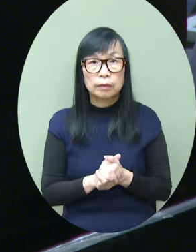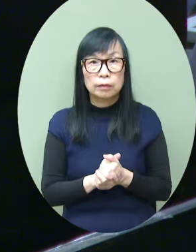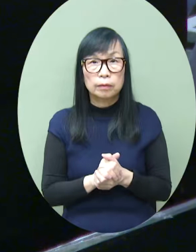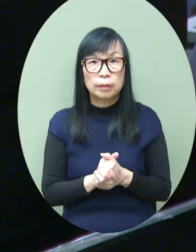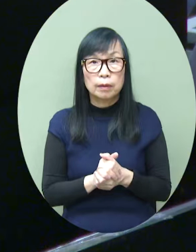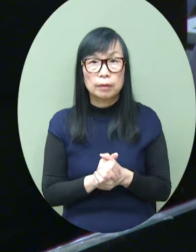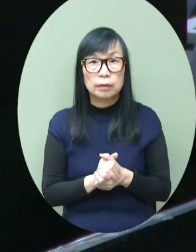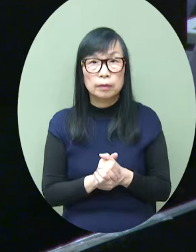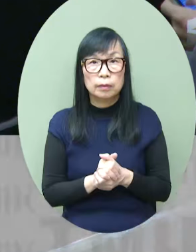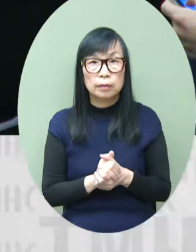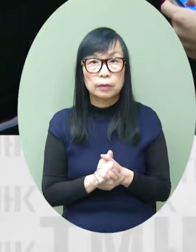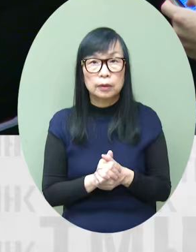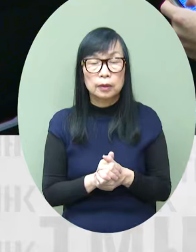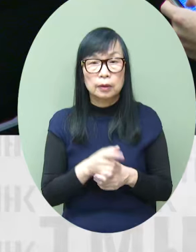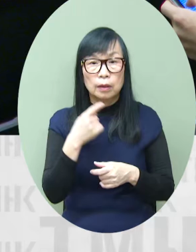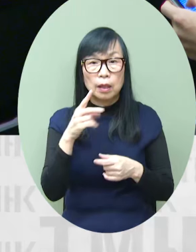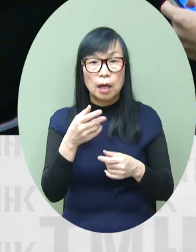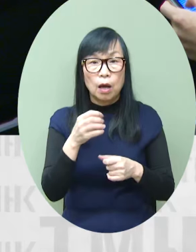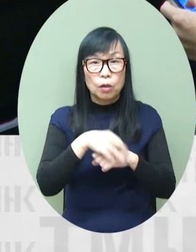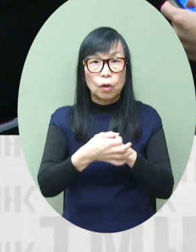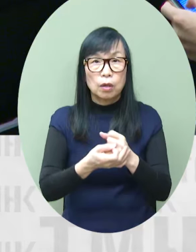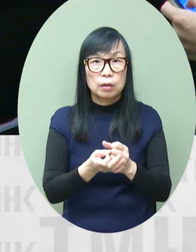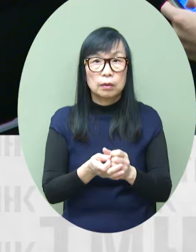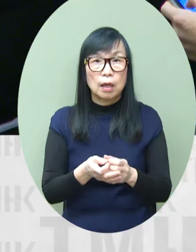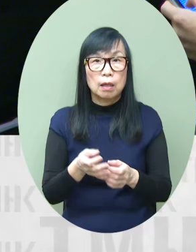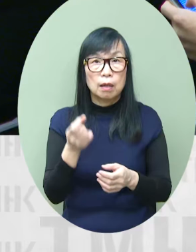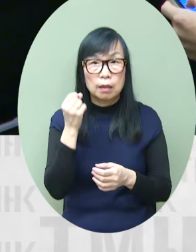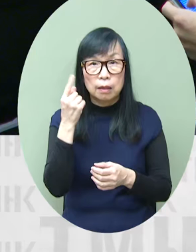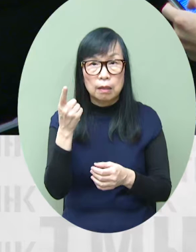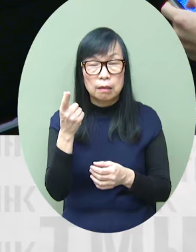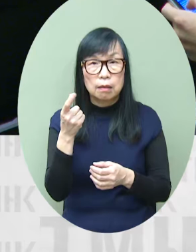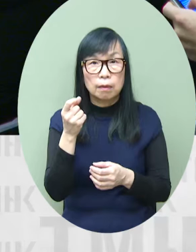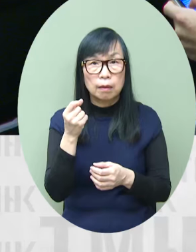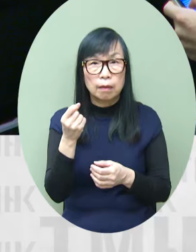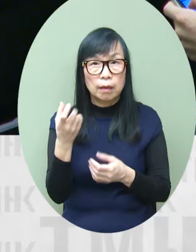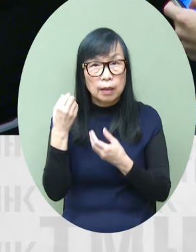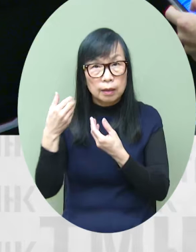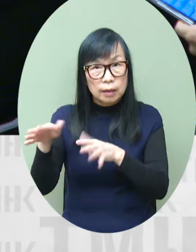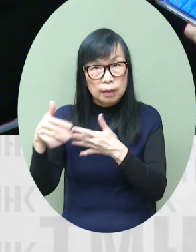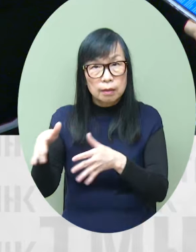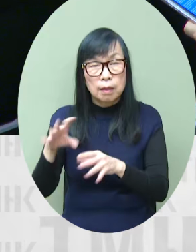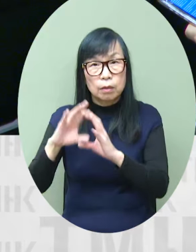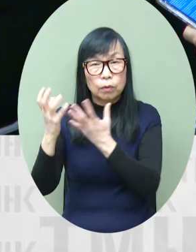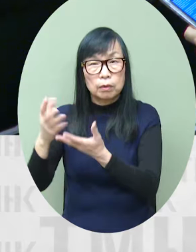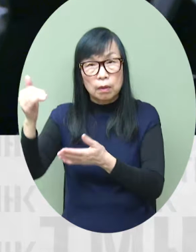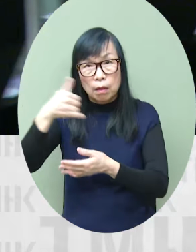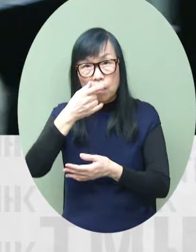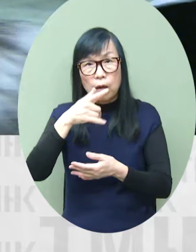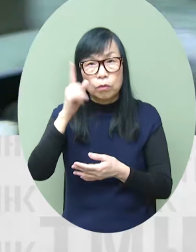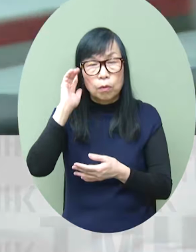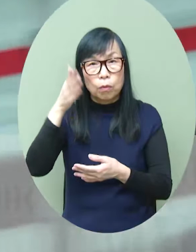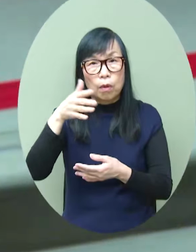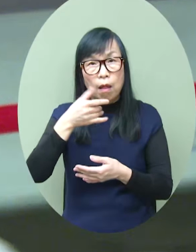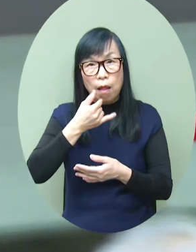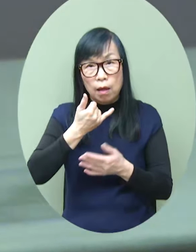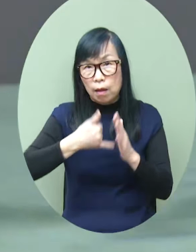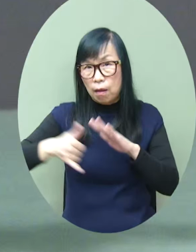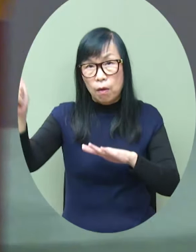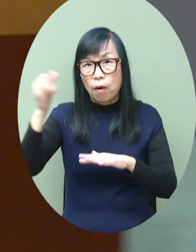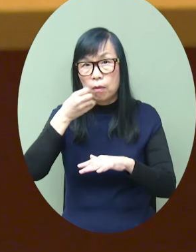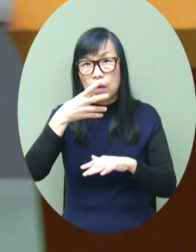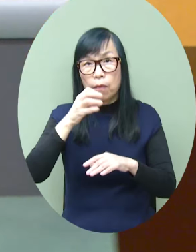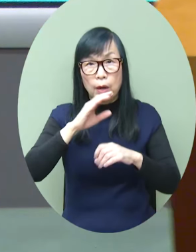One question, please. Amnesty International has followed Human Rights Watch in leaving the city, citing the security law crackdown. What's your response, please? Well,